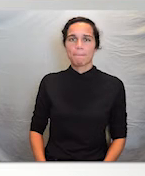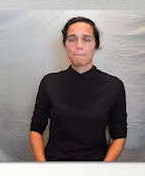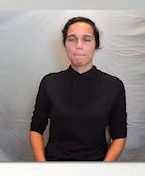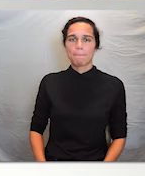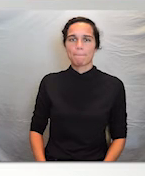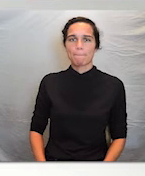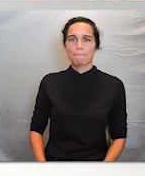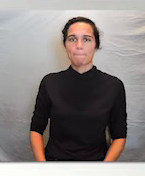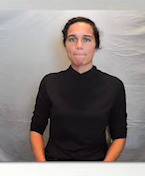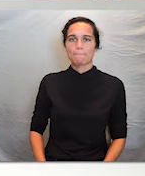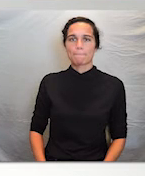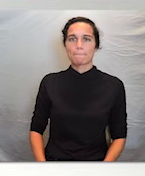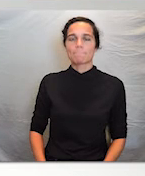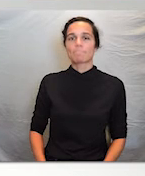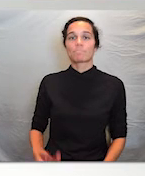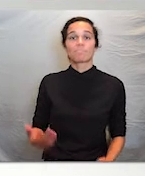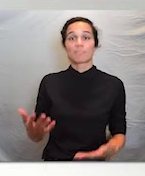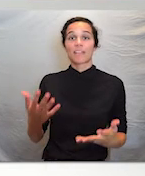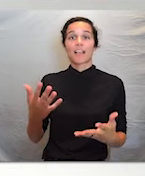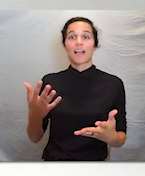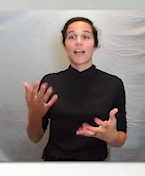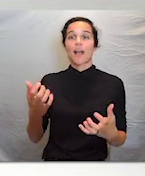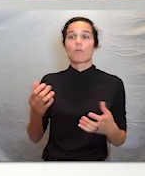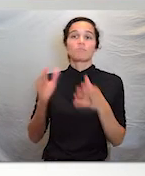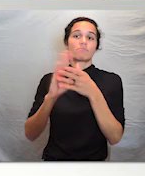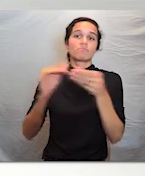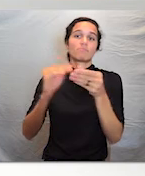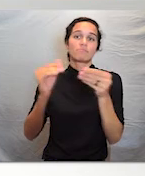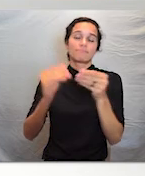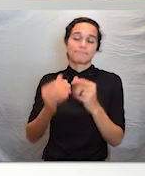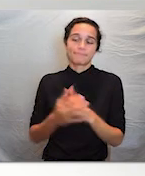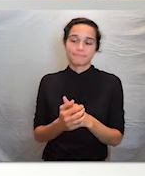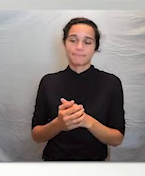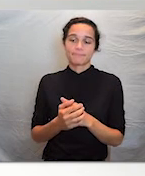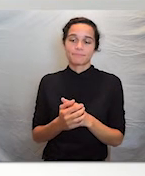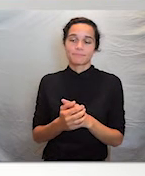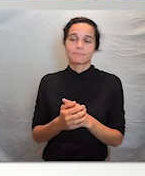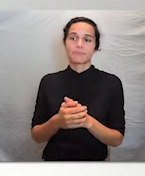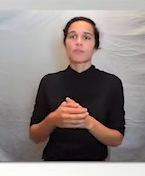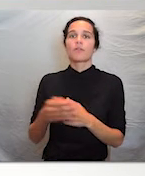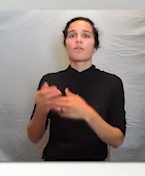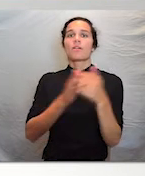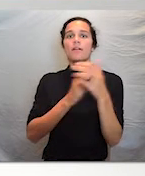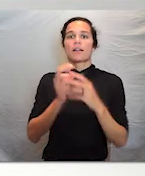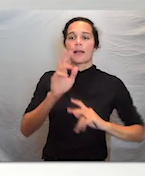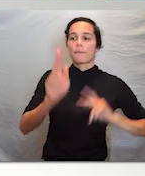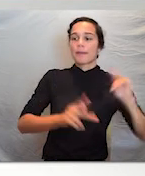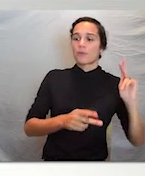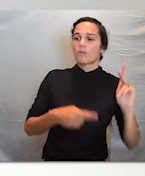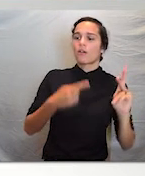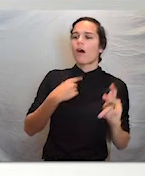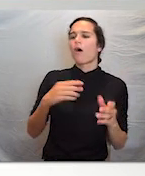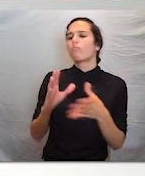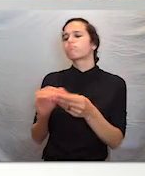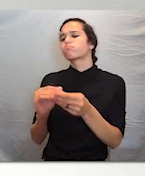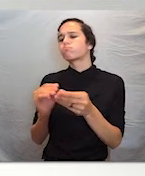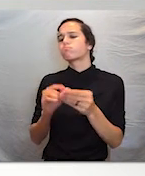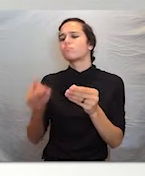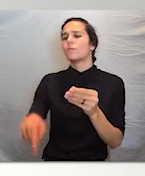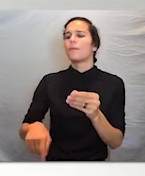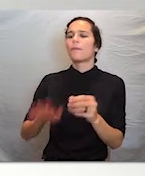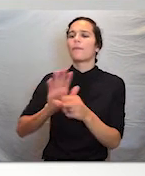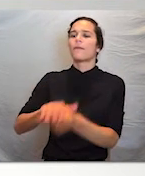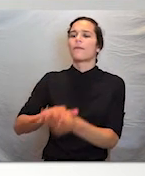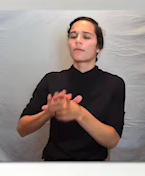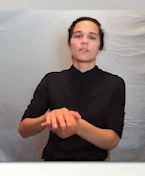I just want to say that no matter what a person tells you, you should not let that define